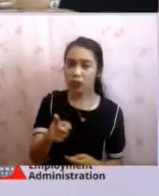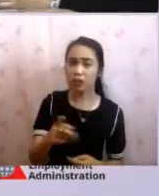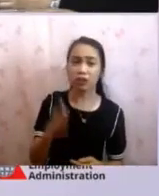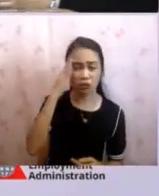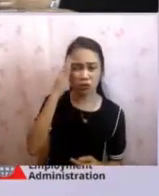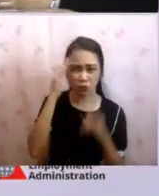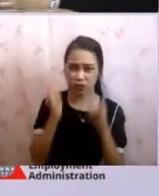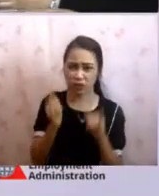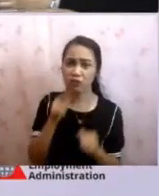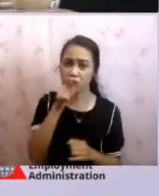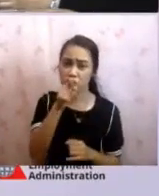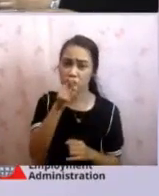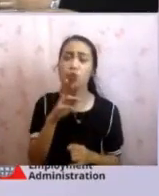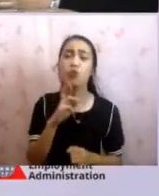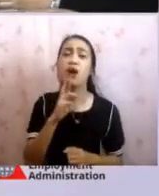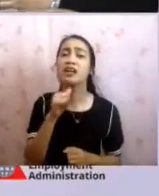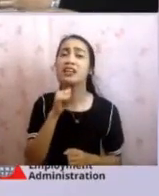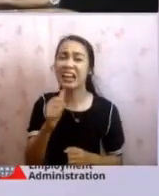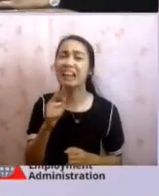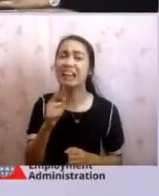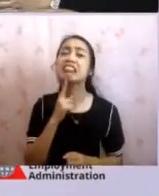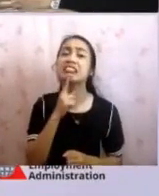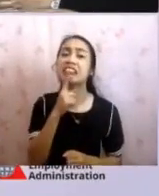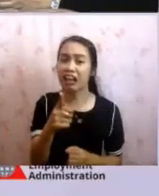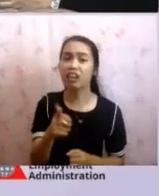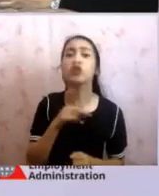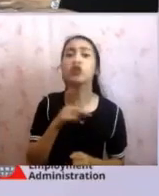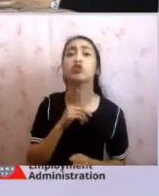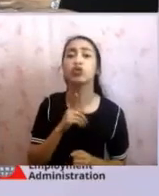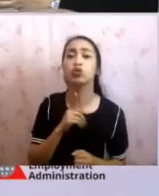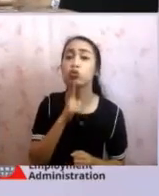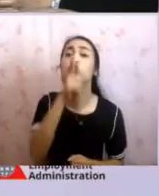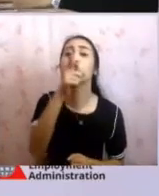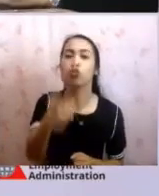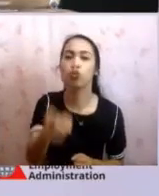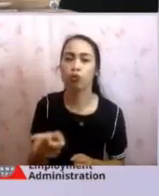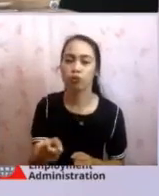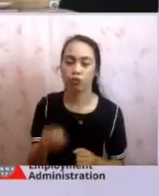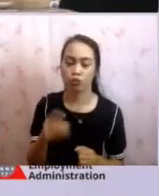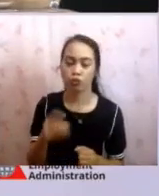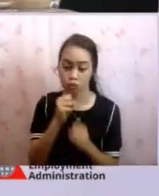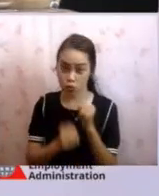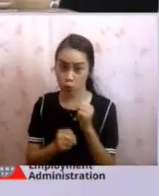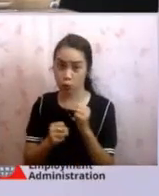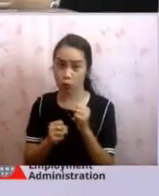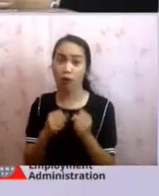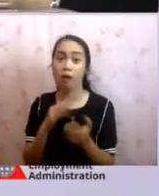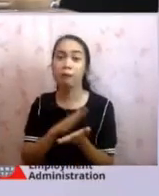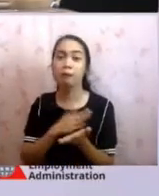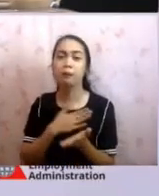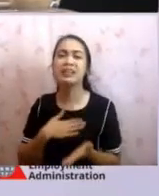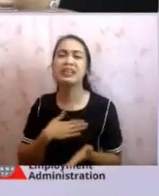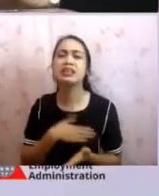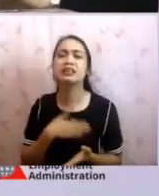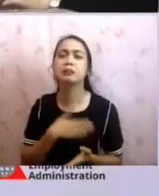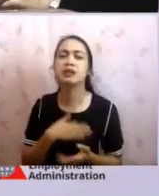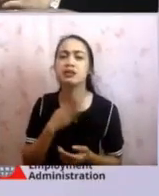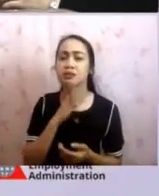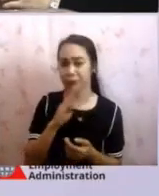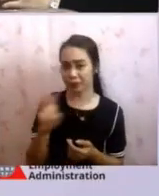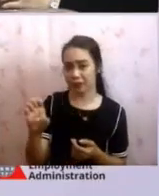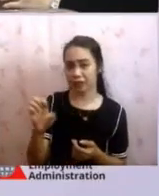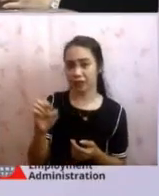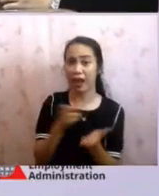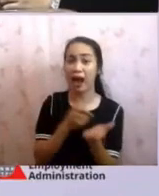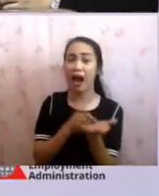really telling the truth. So please be honest kung unsay imong mga achievements, kay ma-appreciate gina nila if you